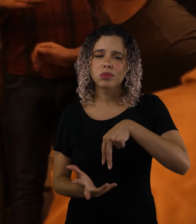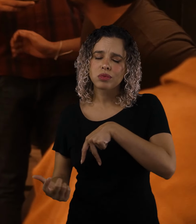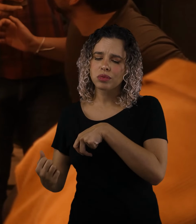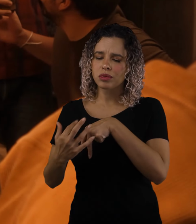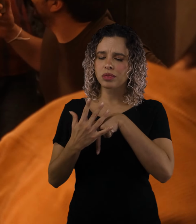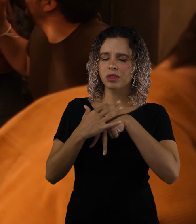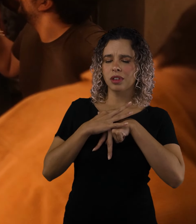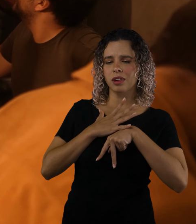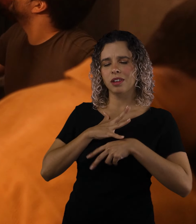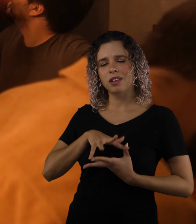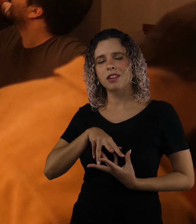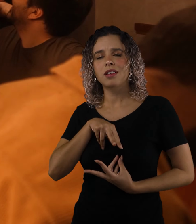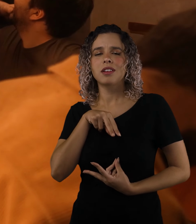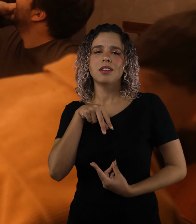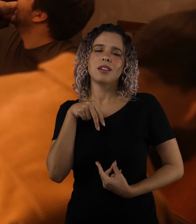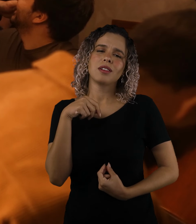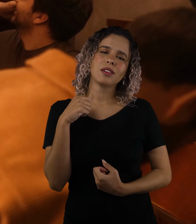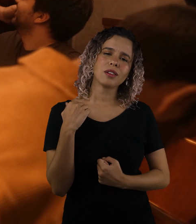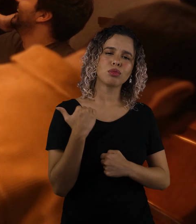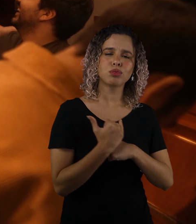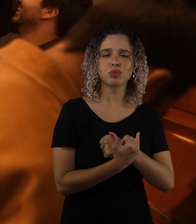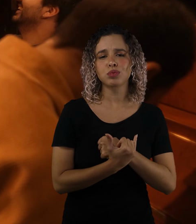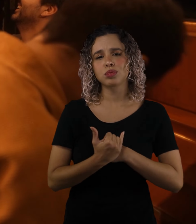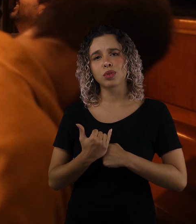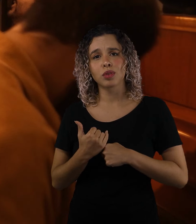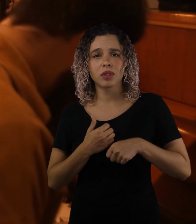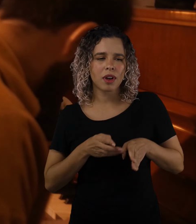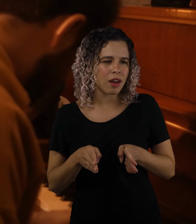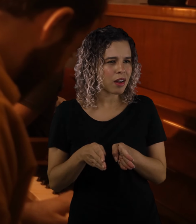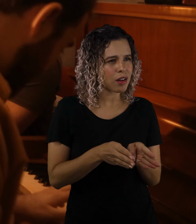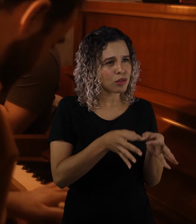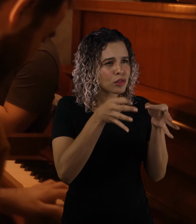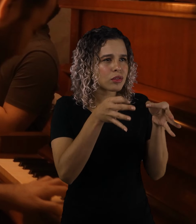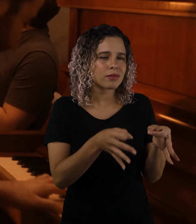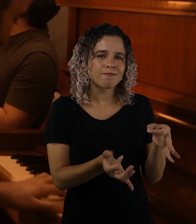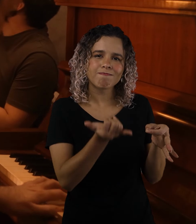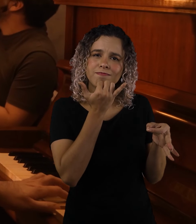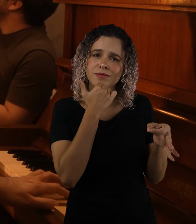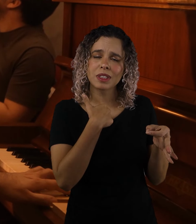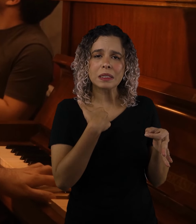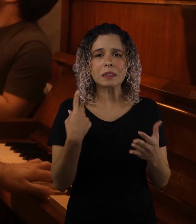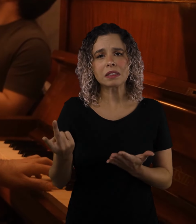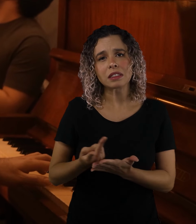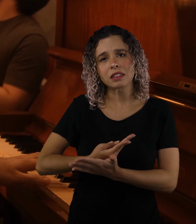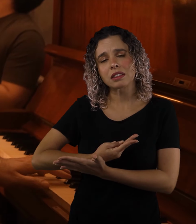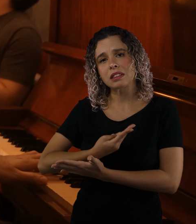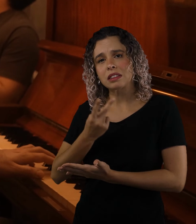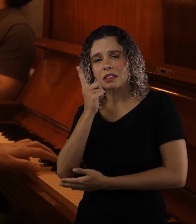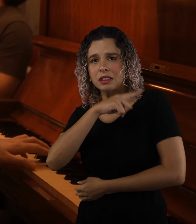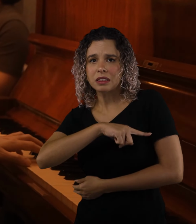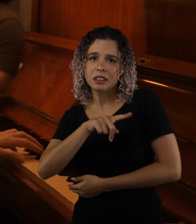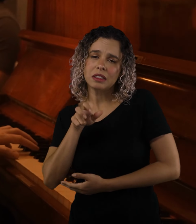Restore my soul, but I can't walk on the path of the right, because